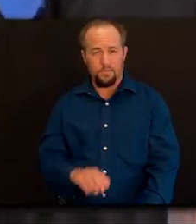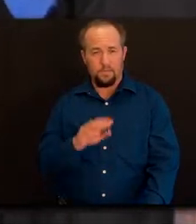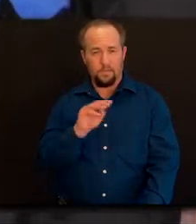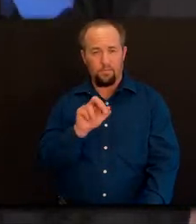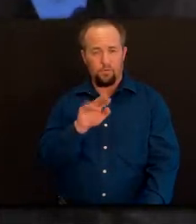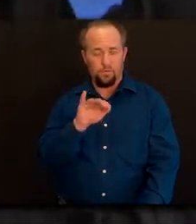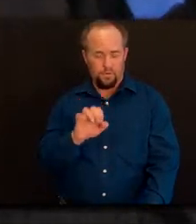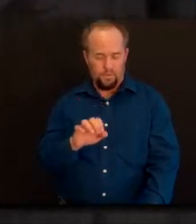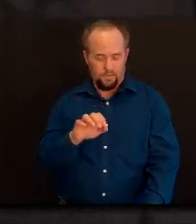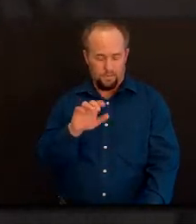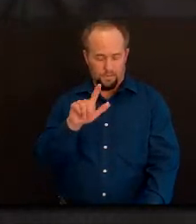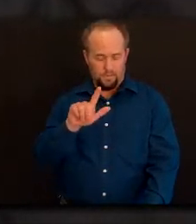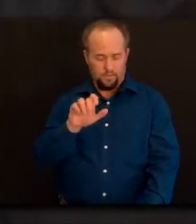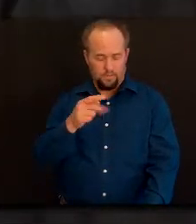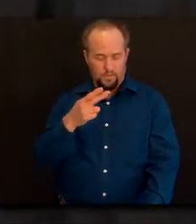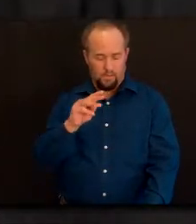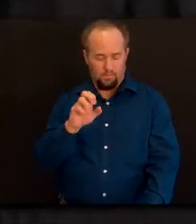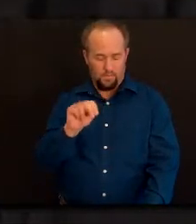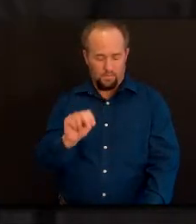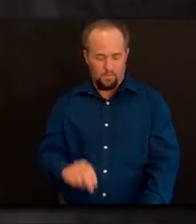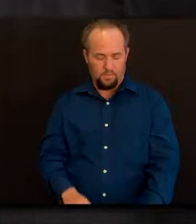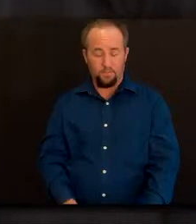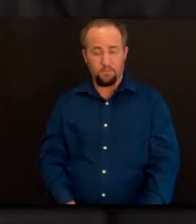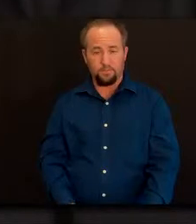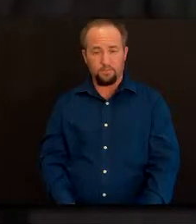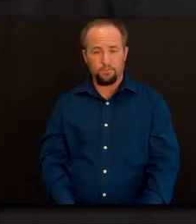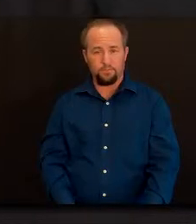Marie McCall Lehman.